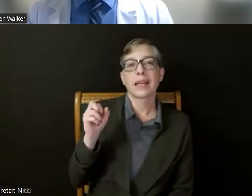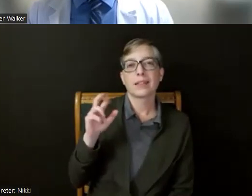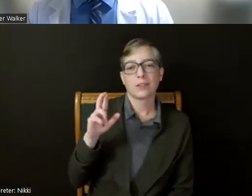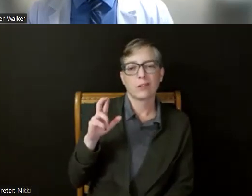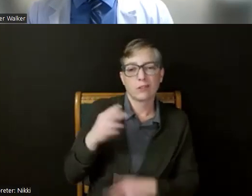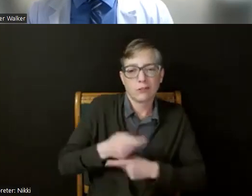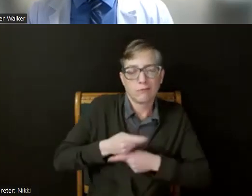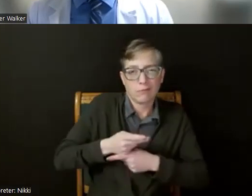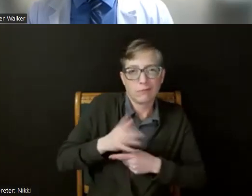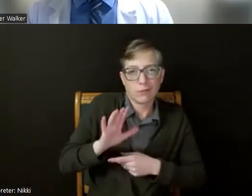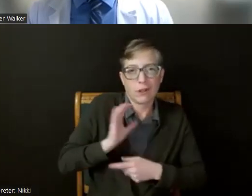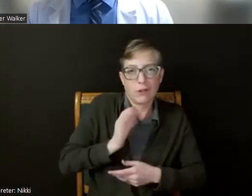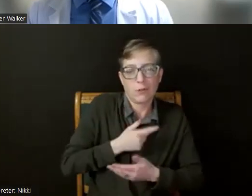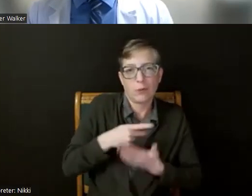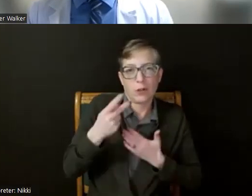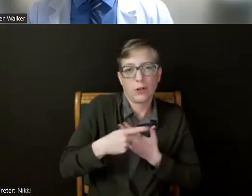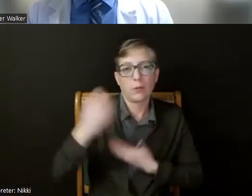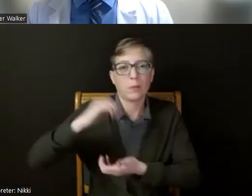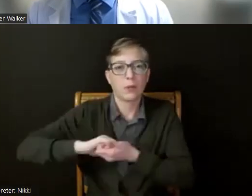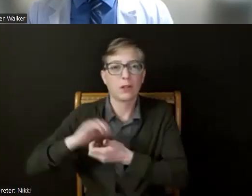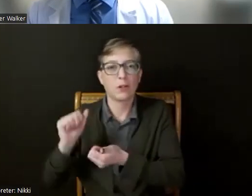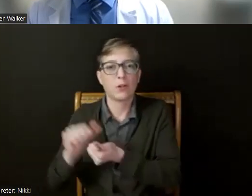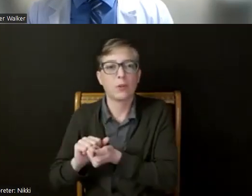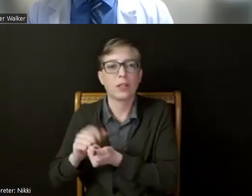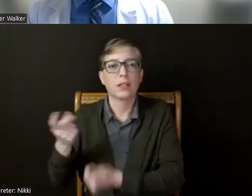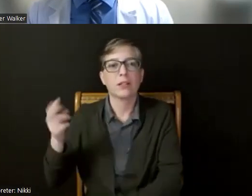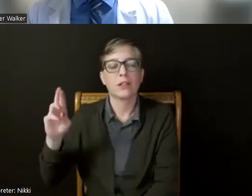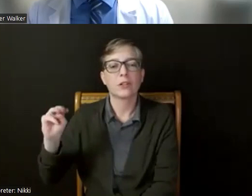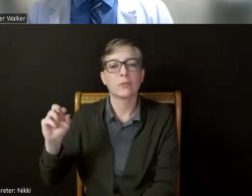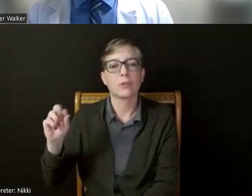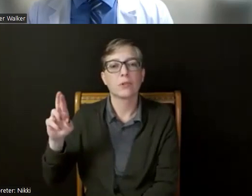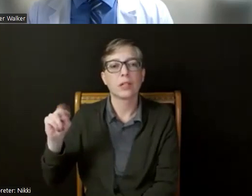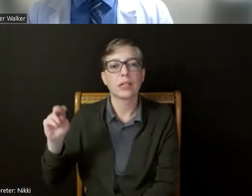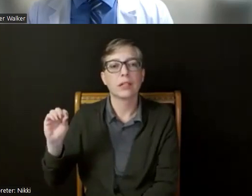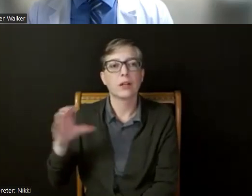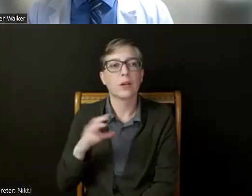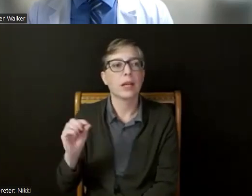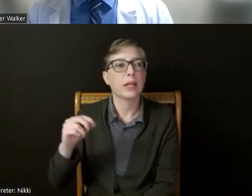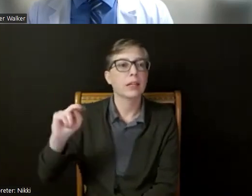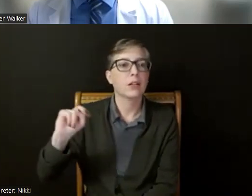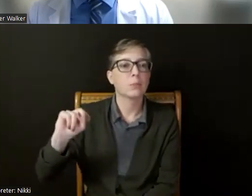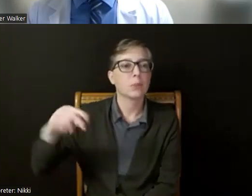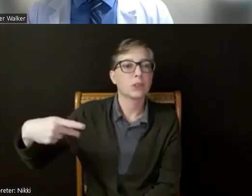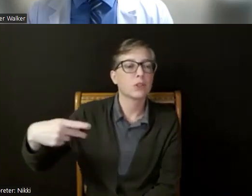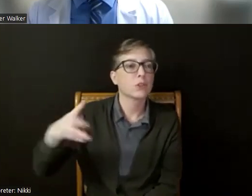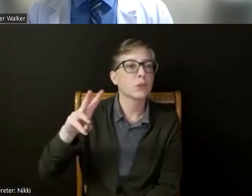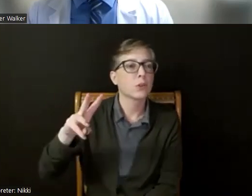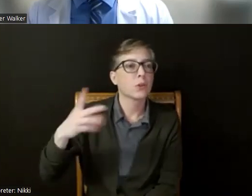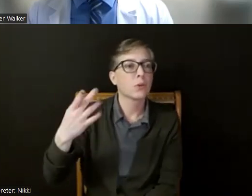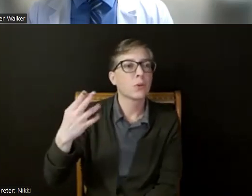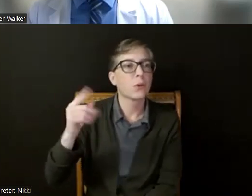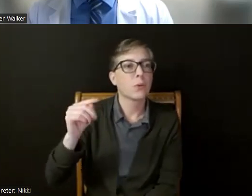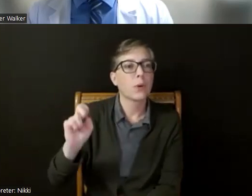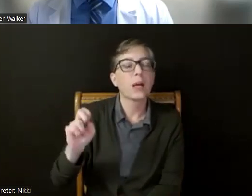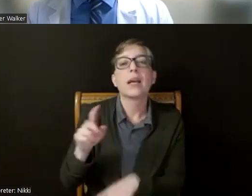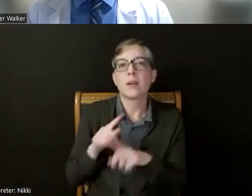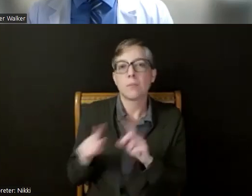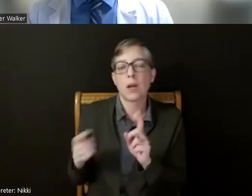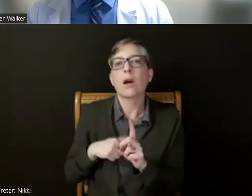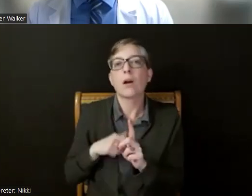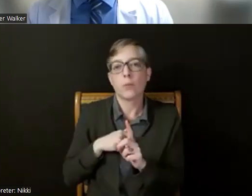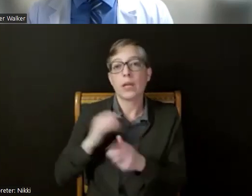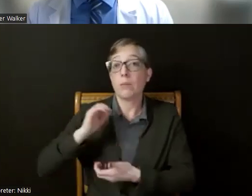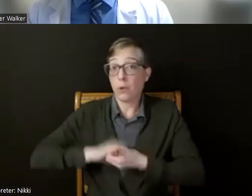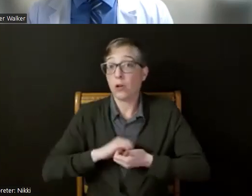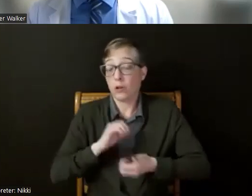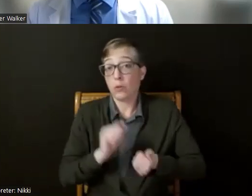and Nurse Practitioner White as far as their initiatives are concerned, but we do partner directly with people